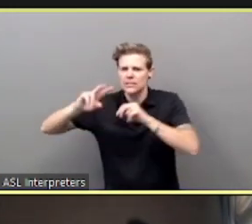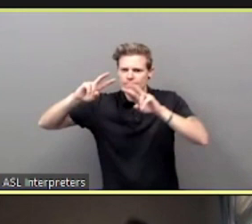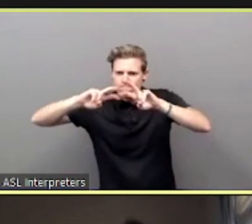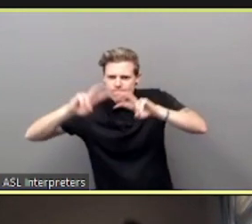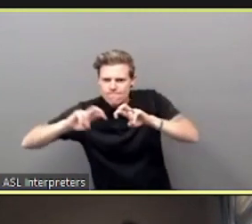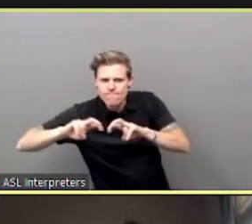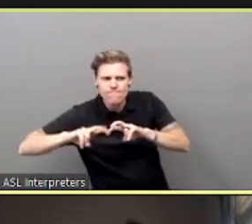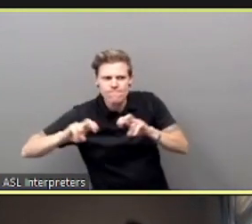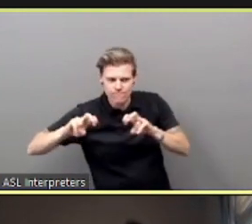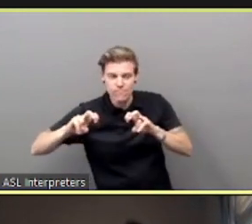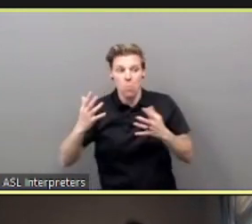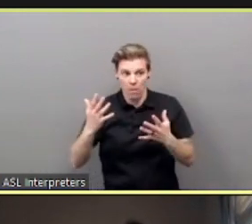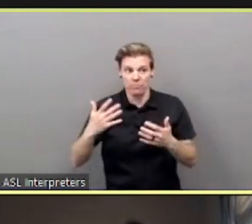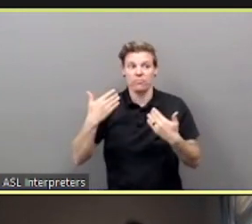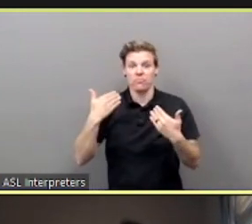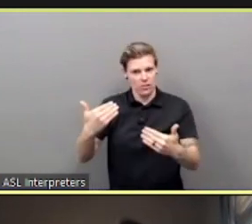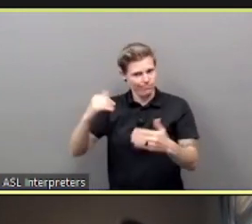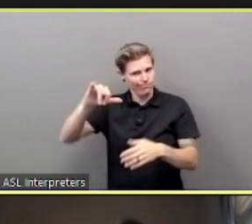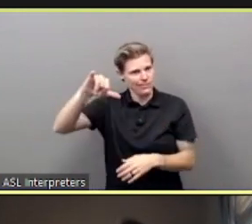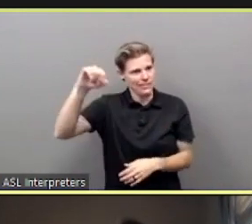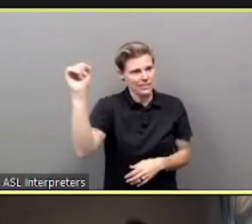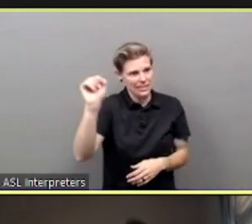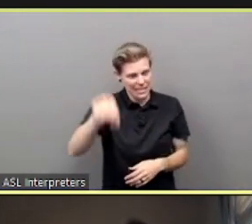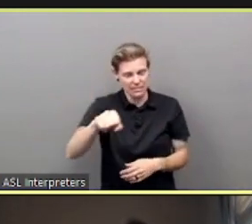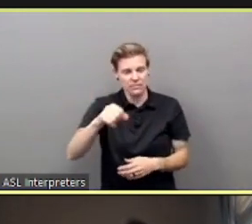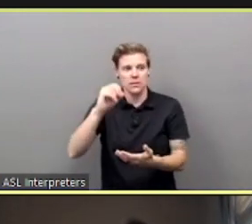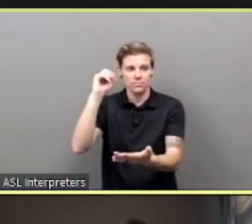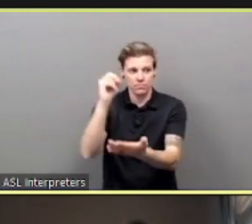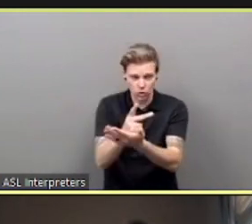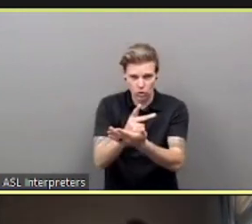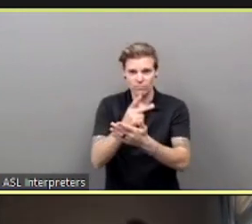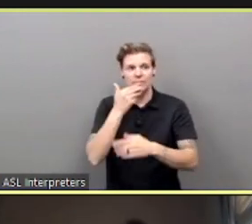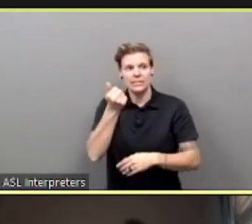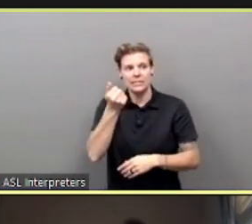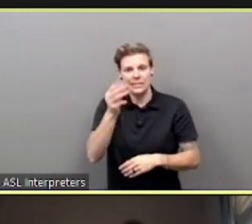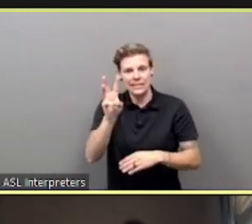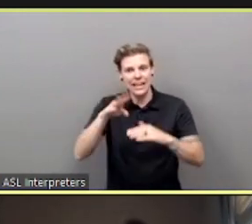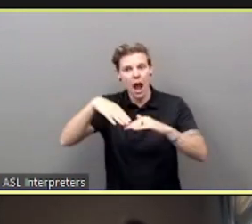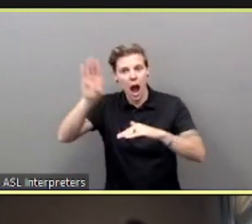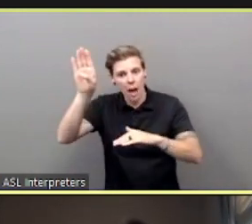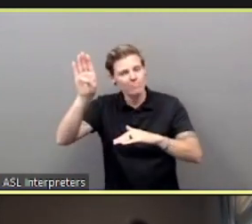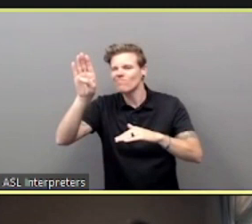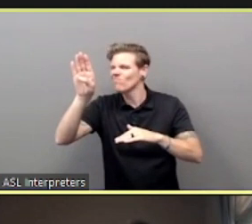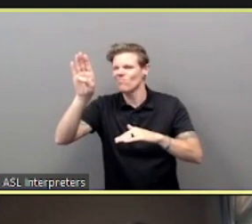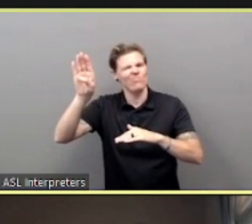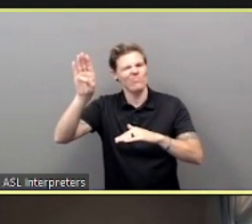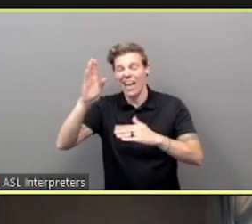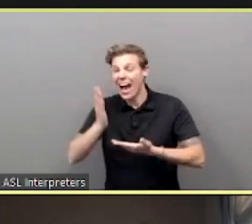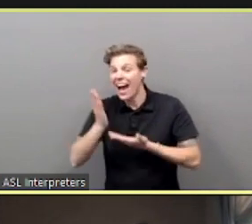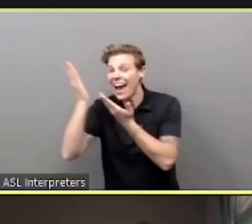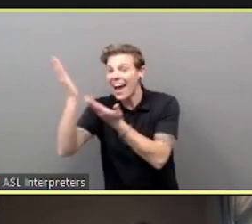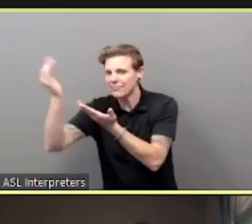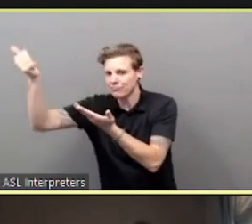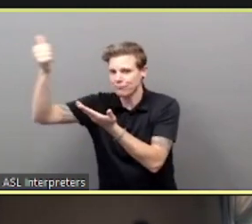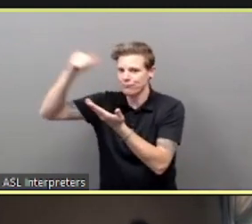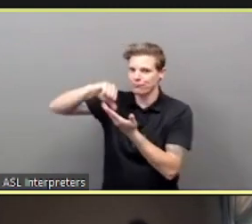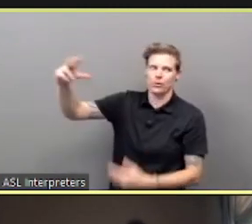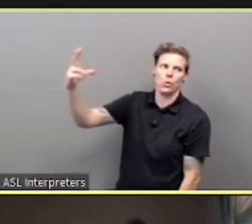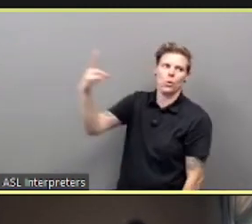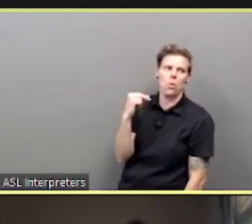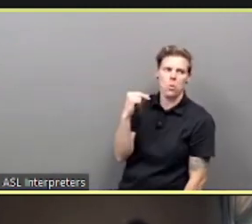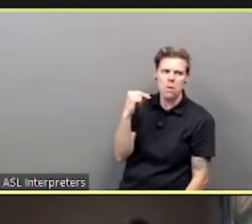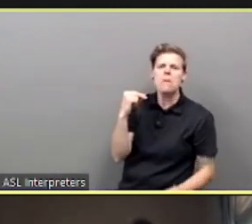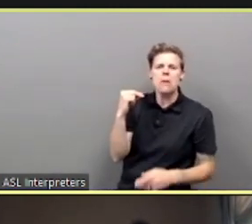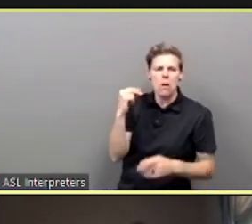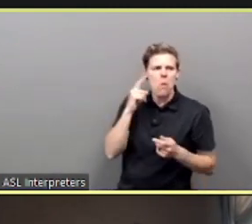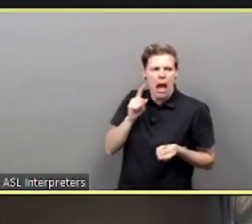16 and over was actually denied by the FDA, but the FDA is expected to issue an EUA for the third